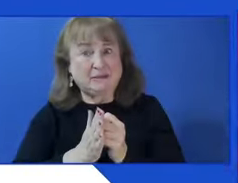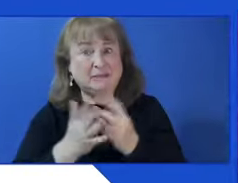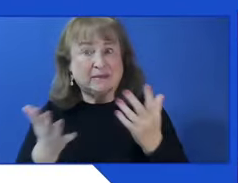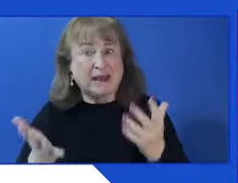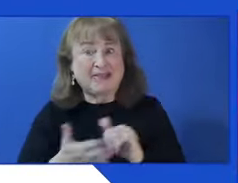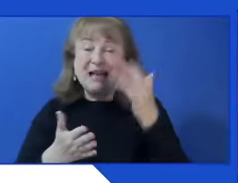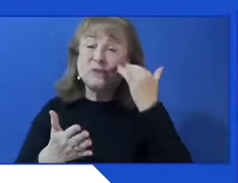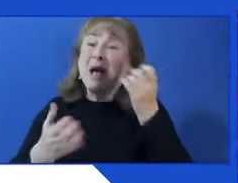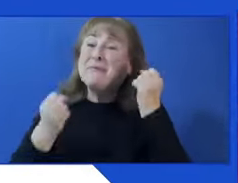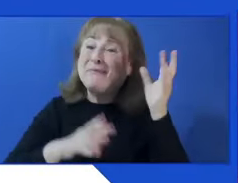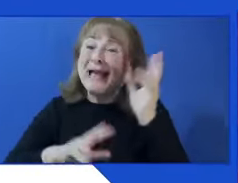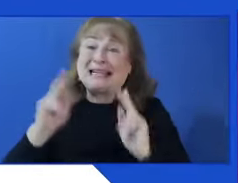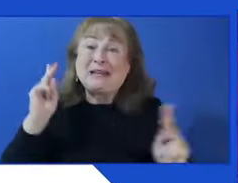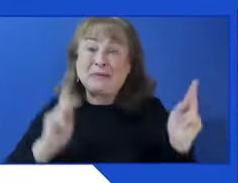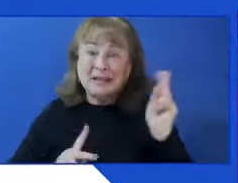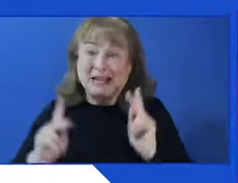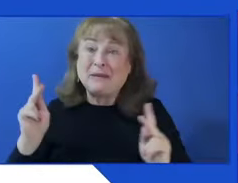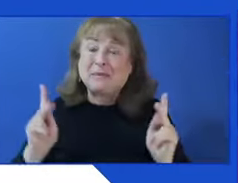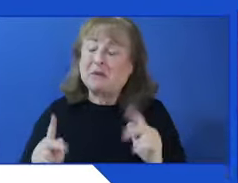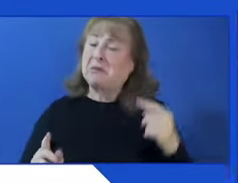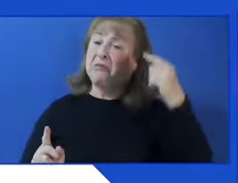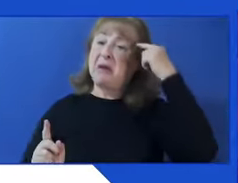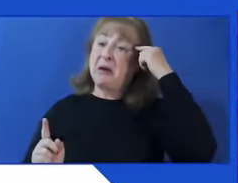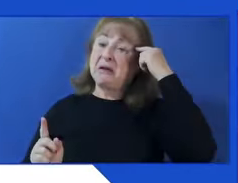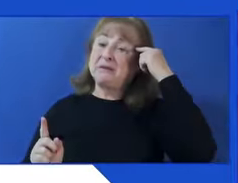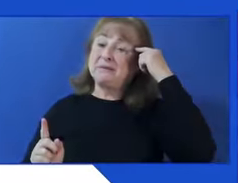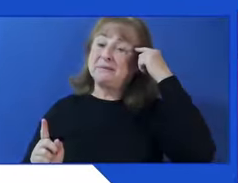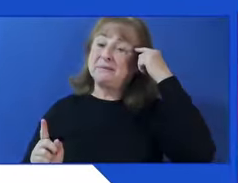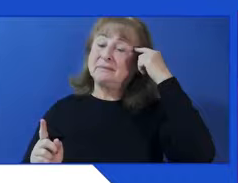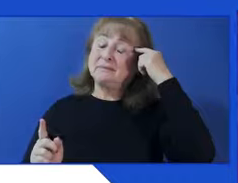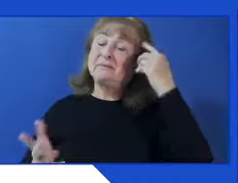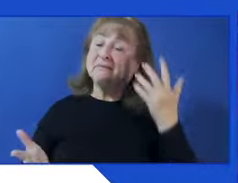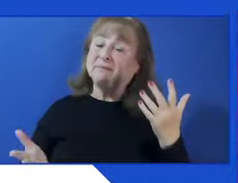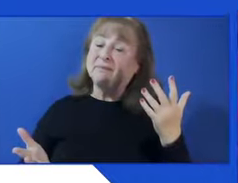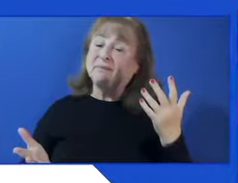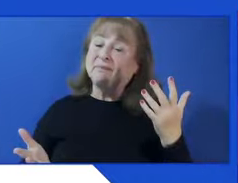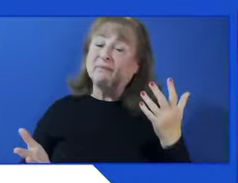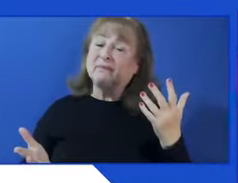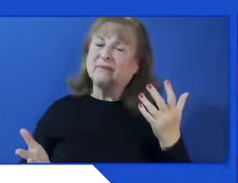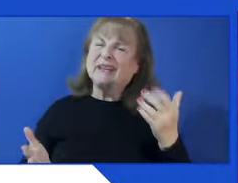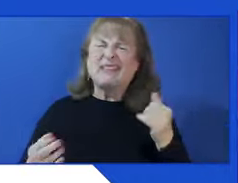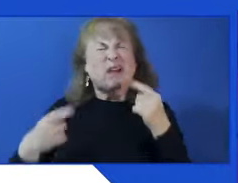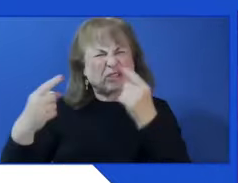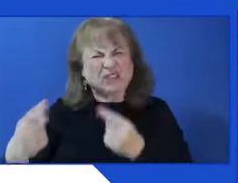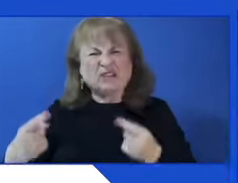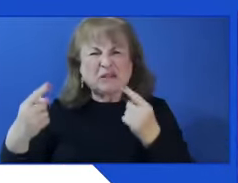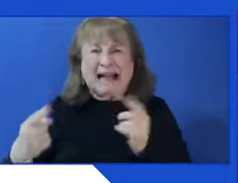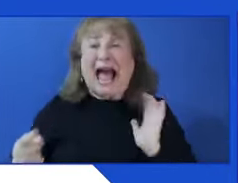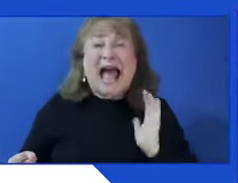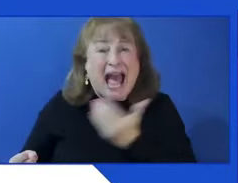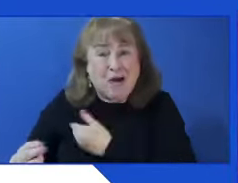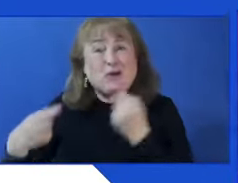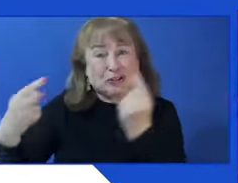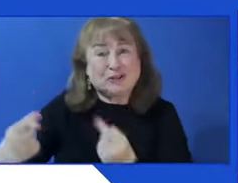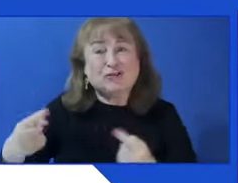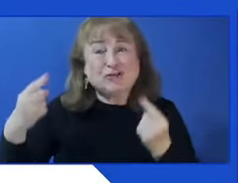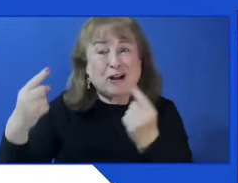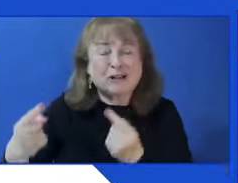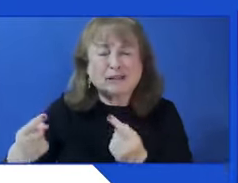many people thought that their struggle, our struggle, is